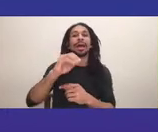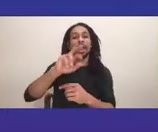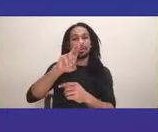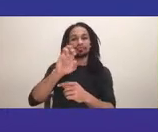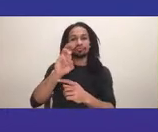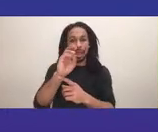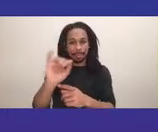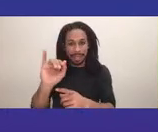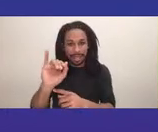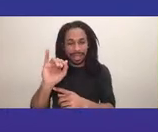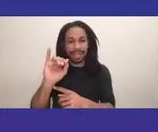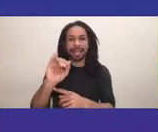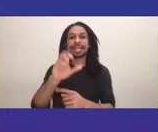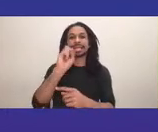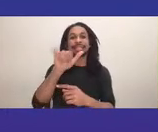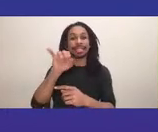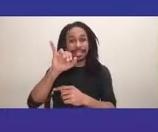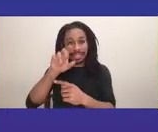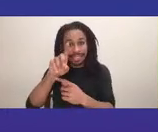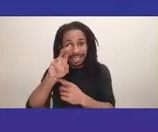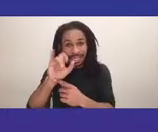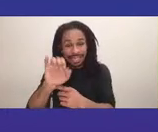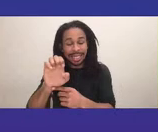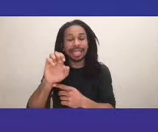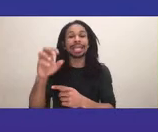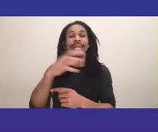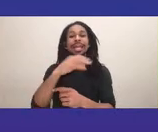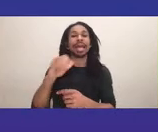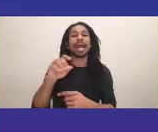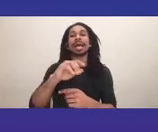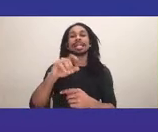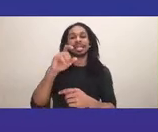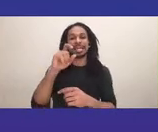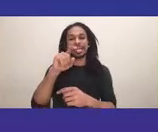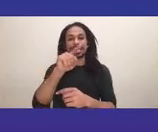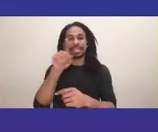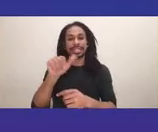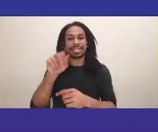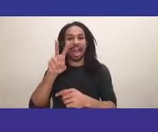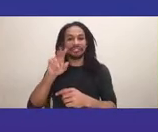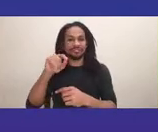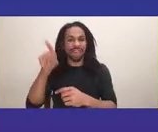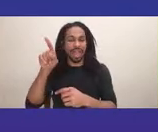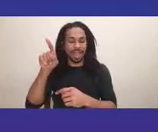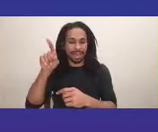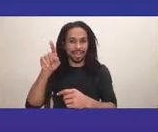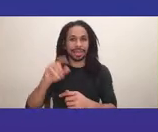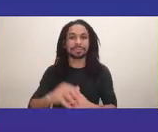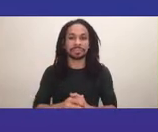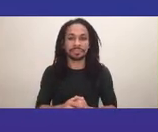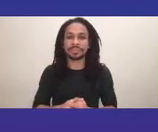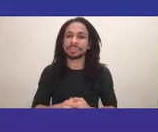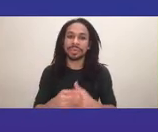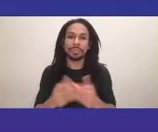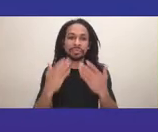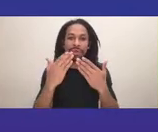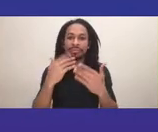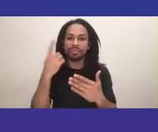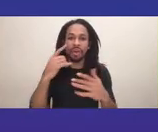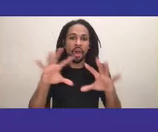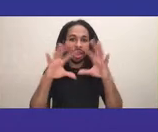Harris, Sydney L. Mosley, and Zave Marto Harjono. I'm really grateful for all of them.